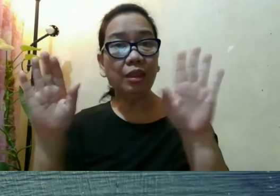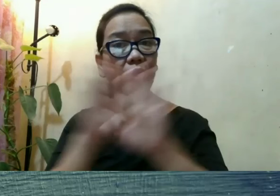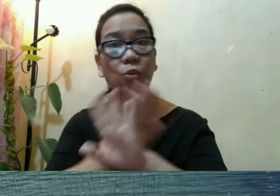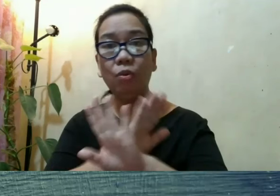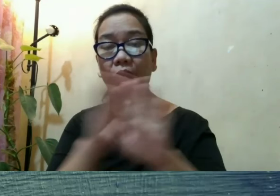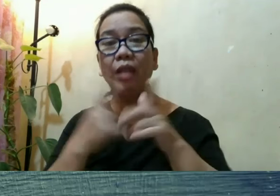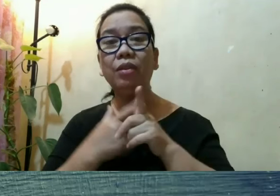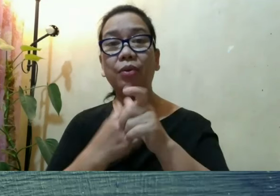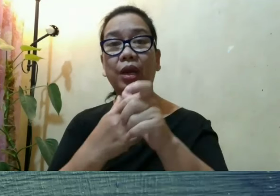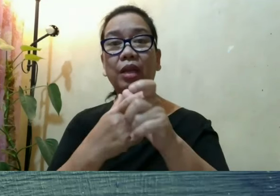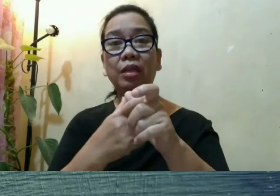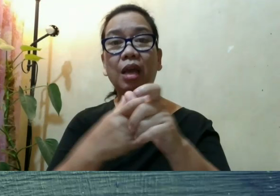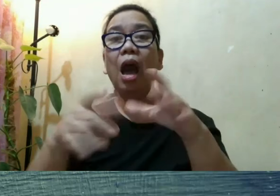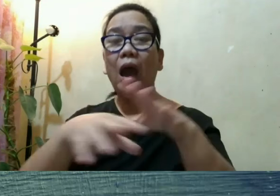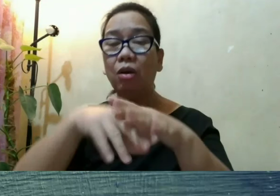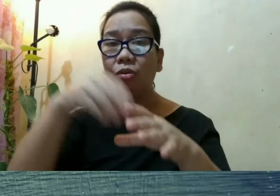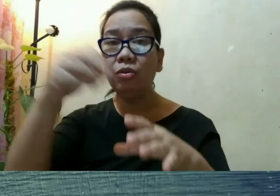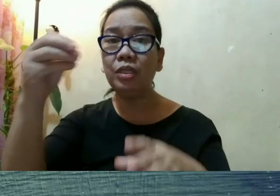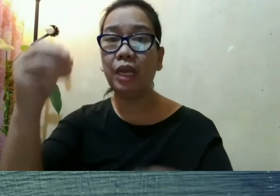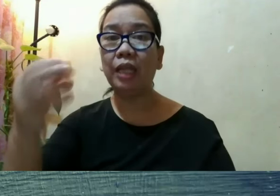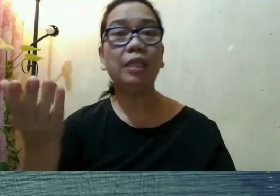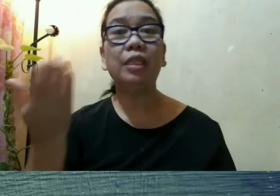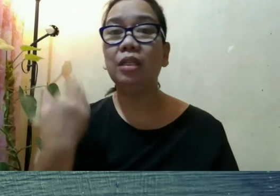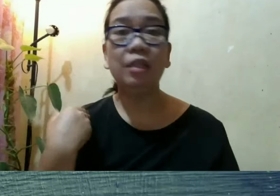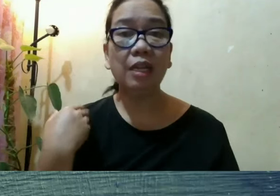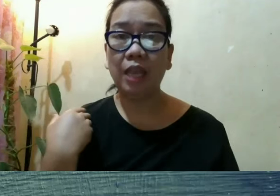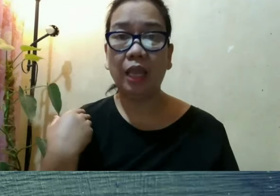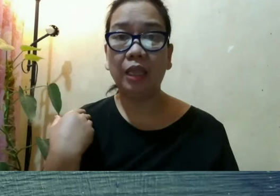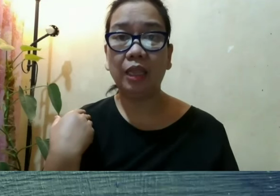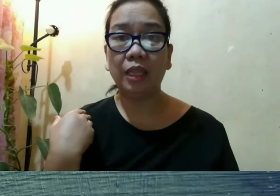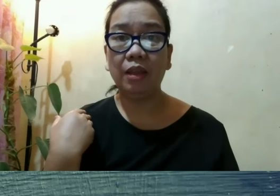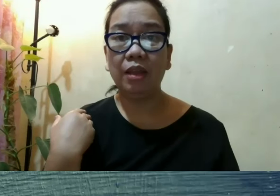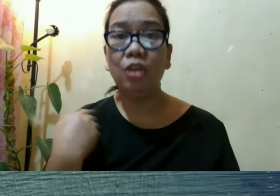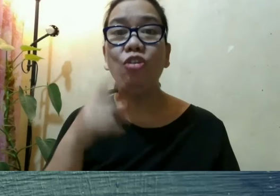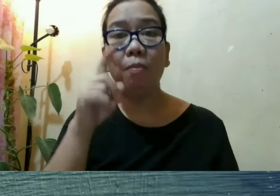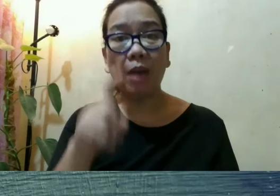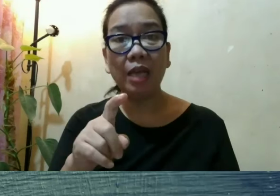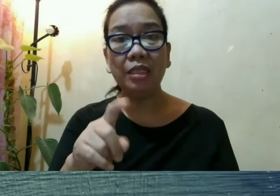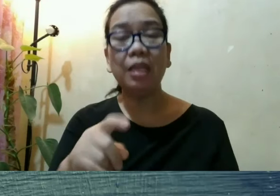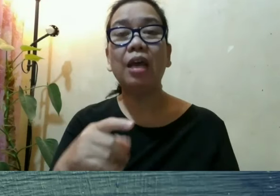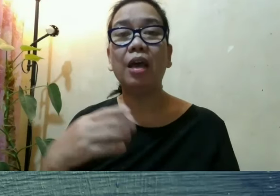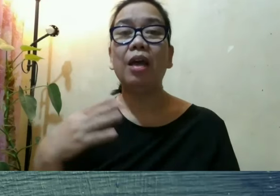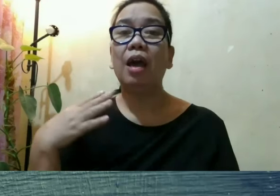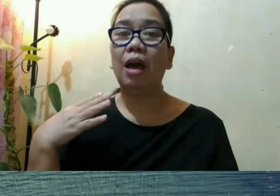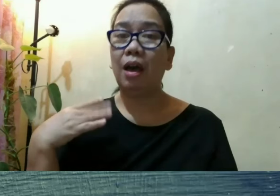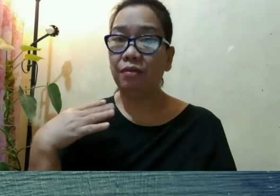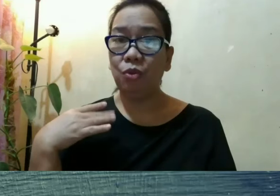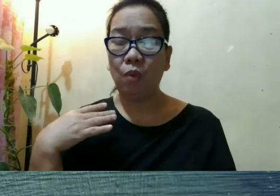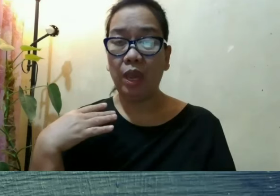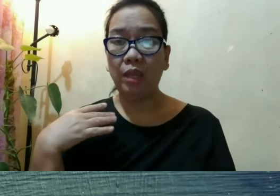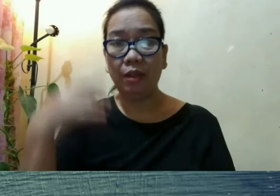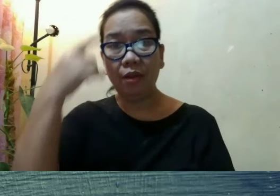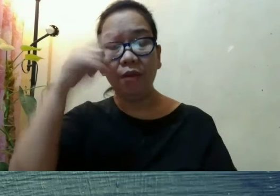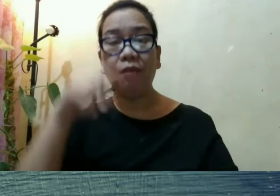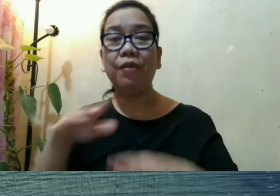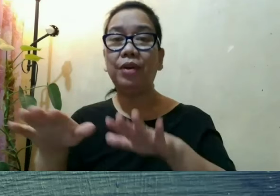not, do not run outdoors yet, not yet. You must have to